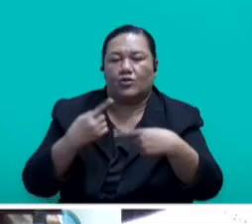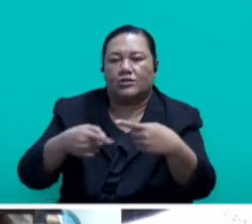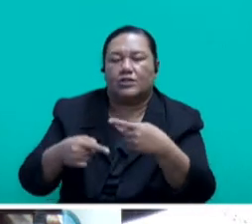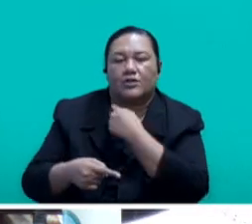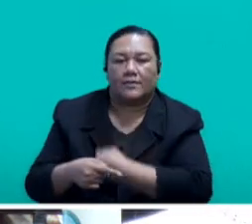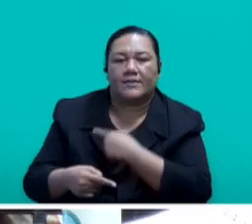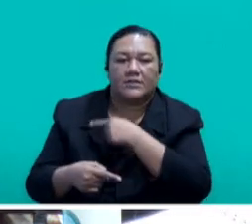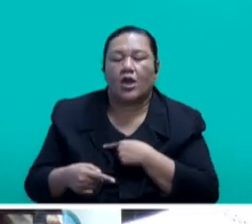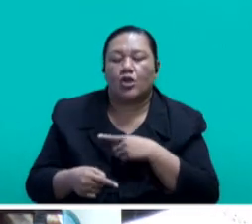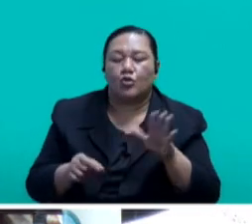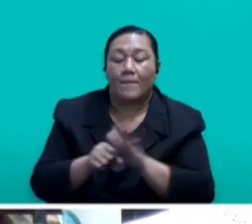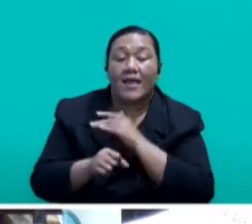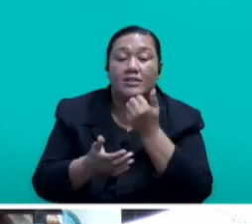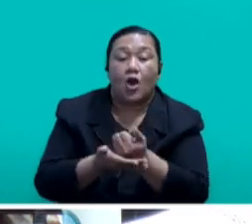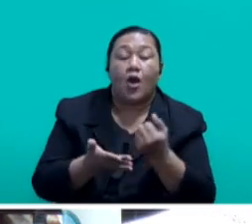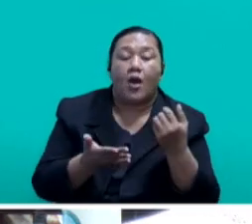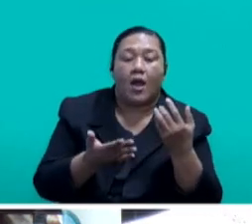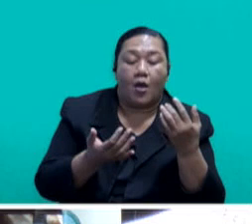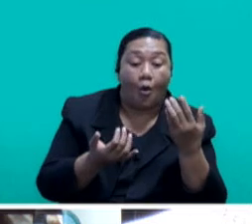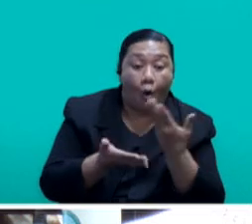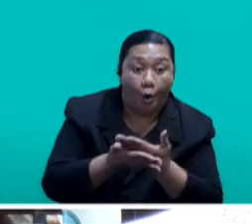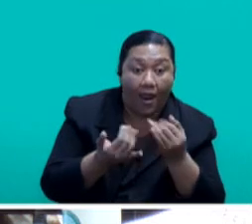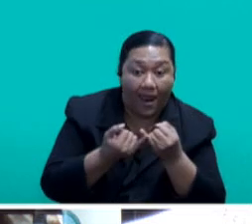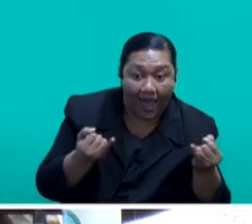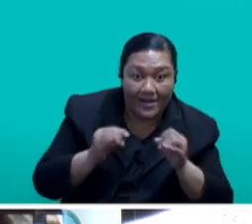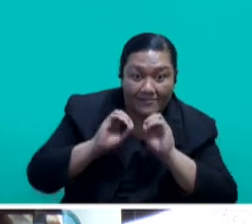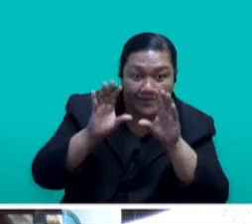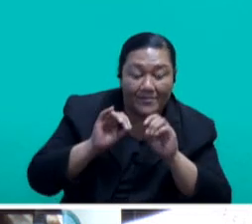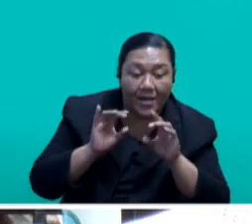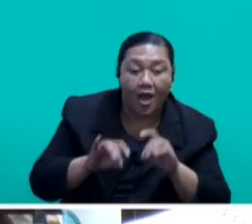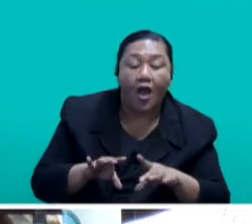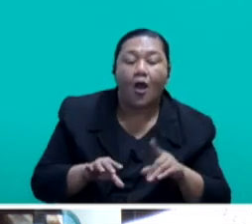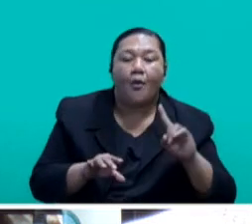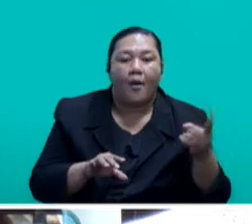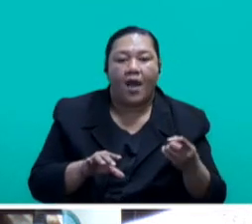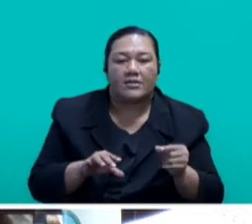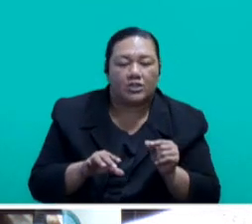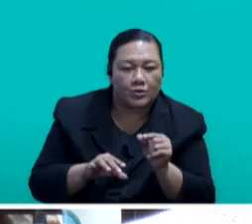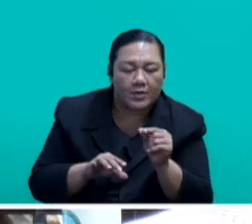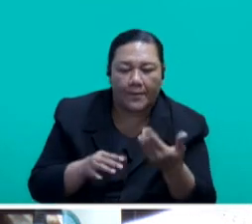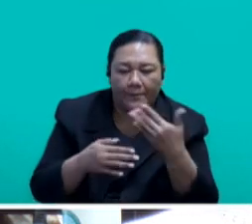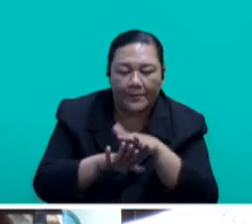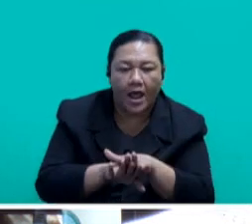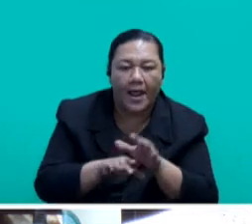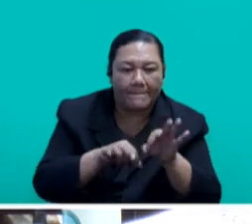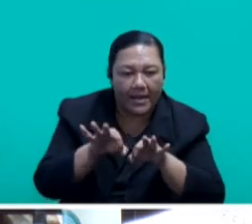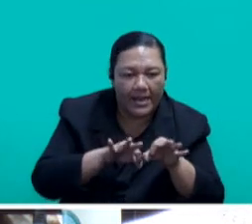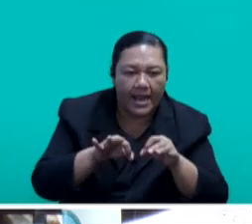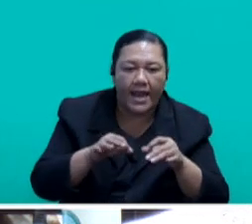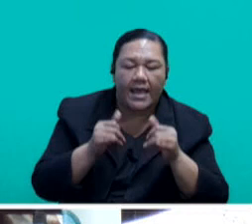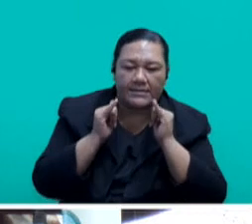the digitization of lease records, efficient streamlining process of survey plan, examination